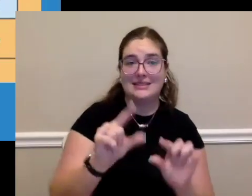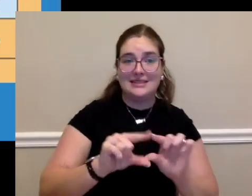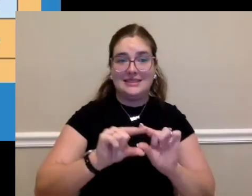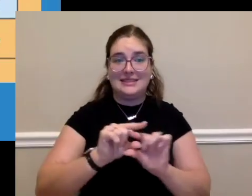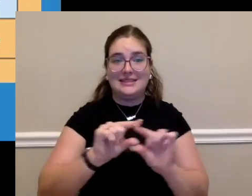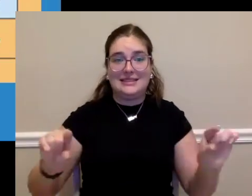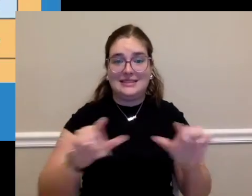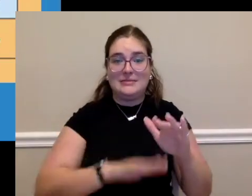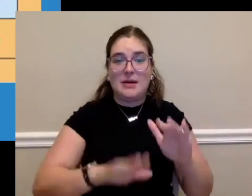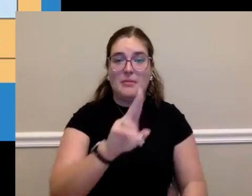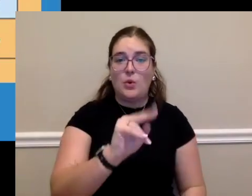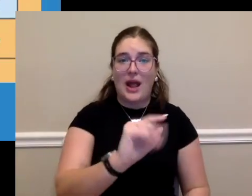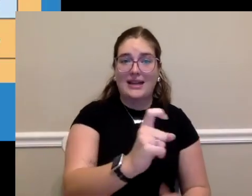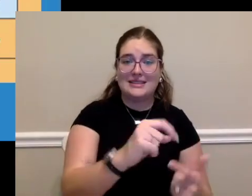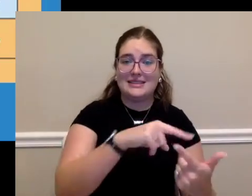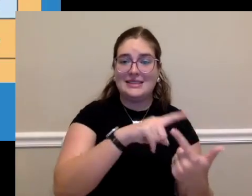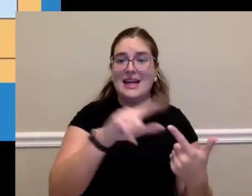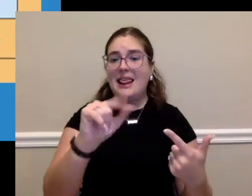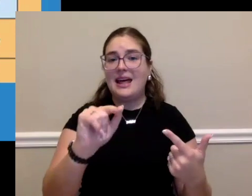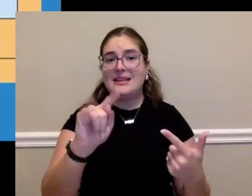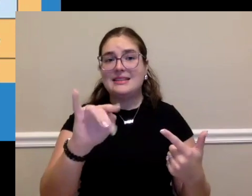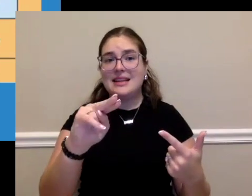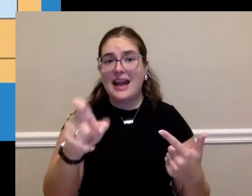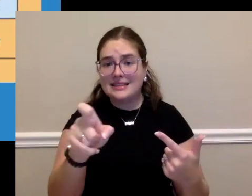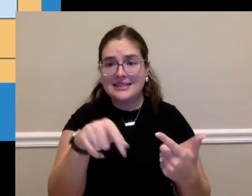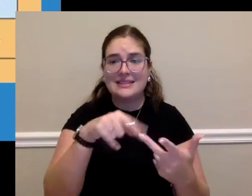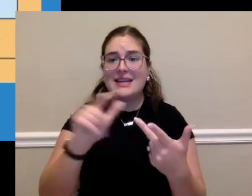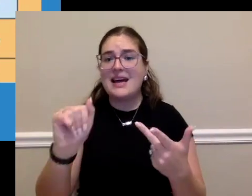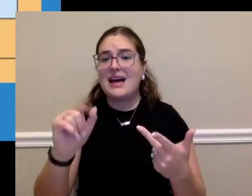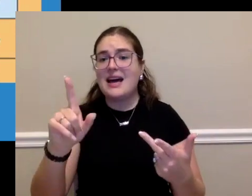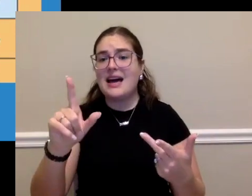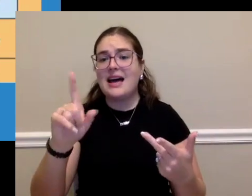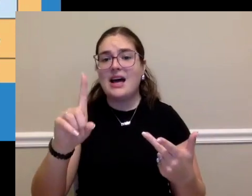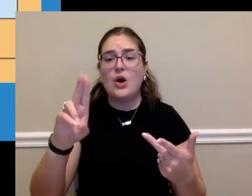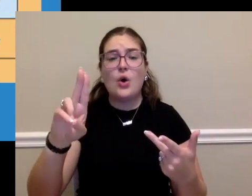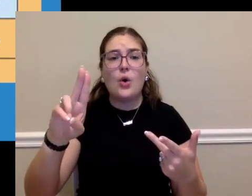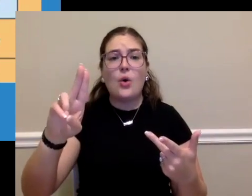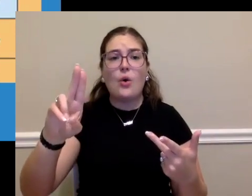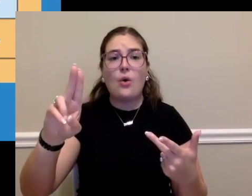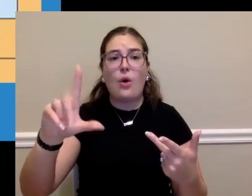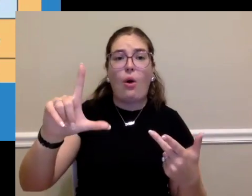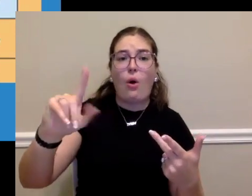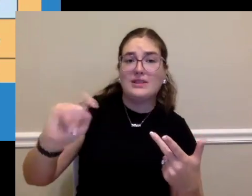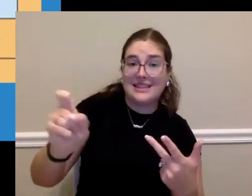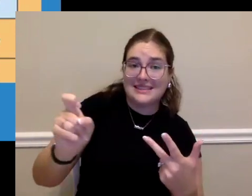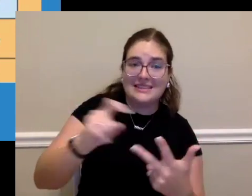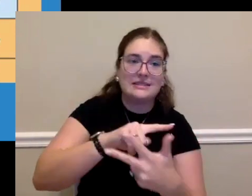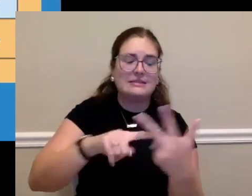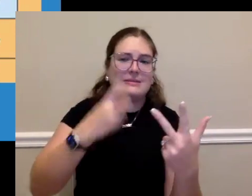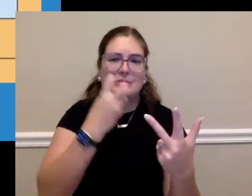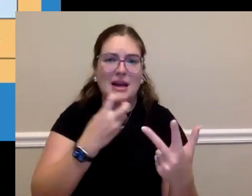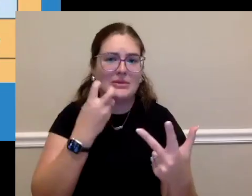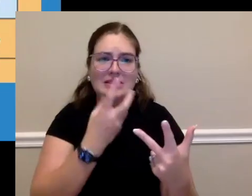Adultex, to but be honest with you, it does not sound good. I don't think, at least when I go back